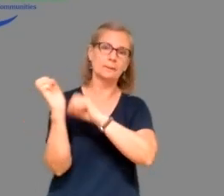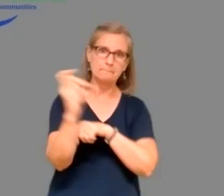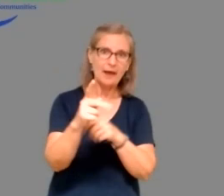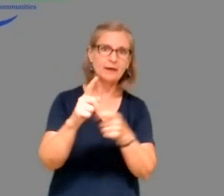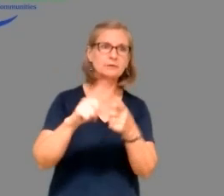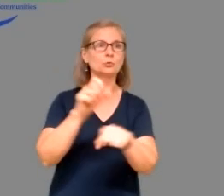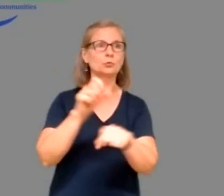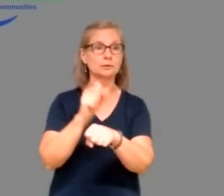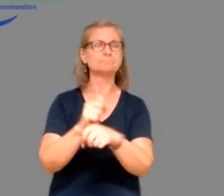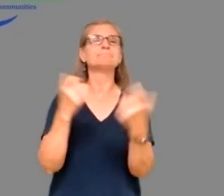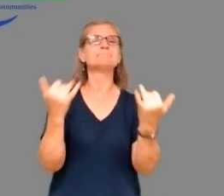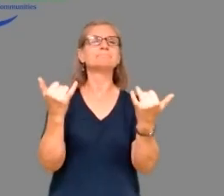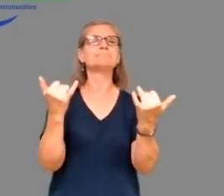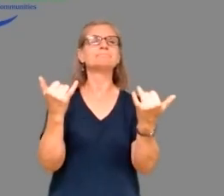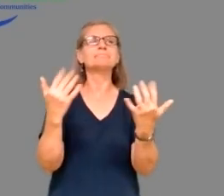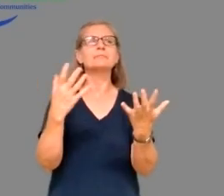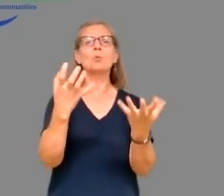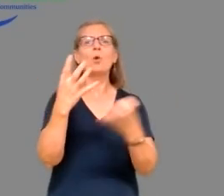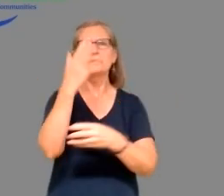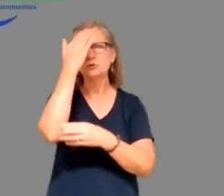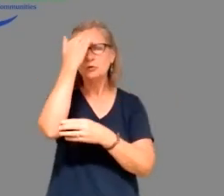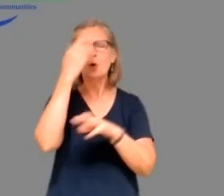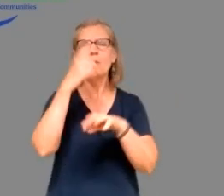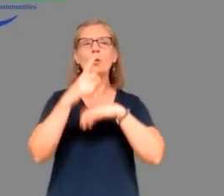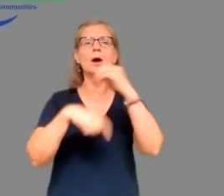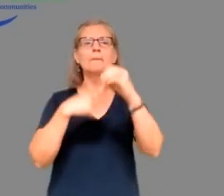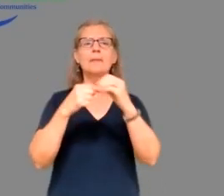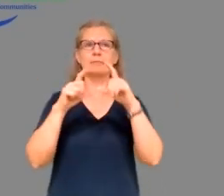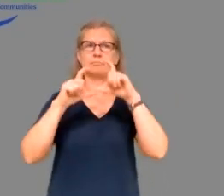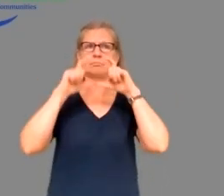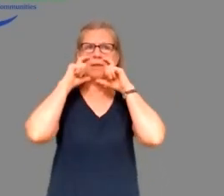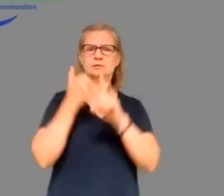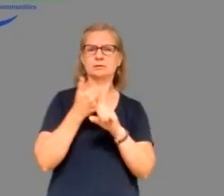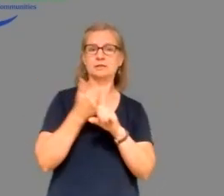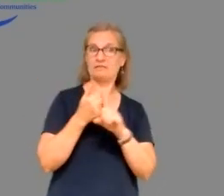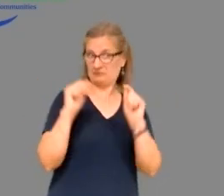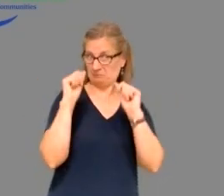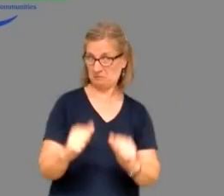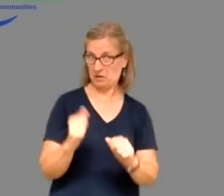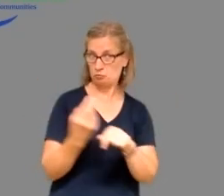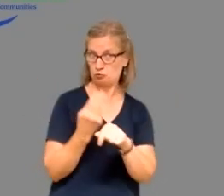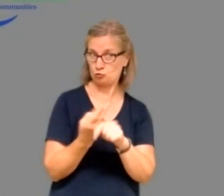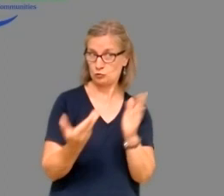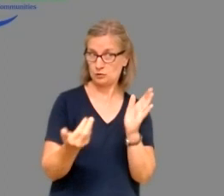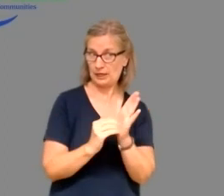masks as well as cloth masks that I can send to our employees?